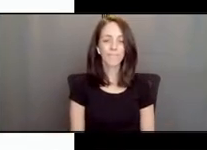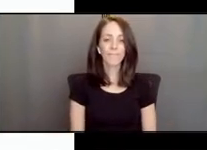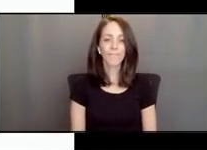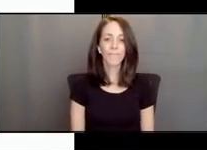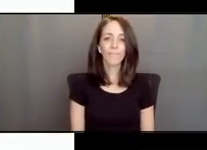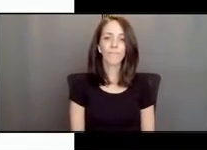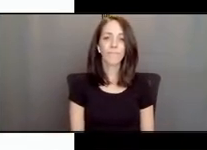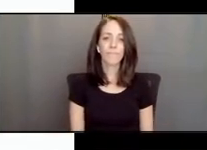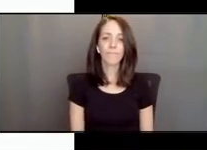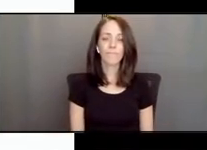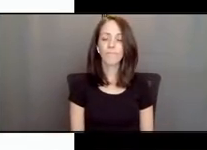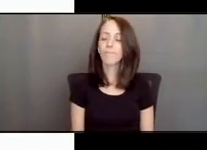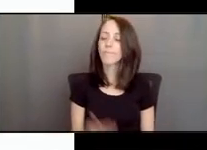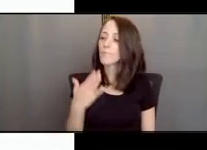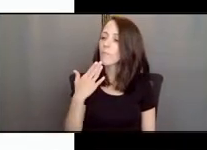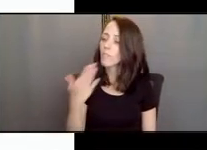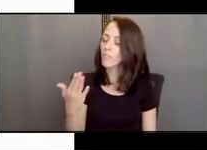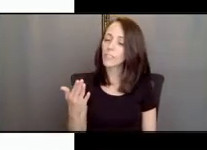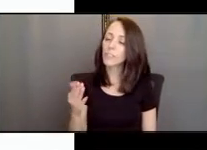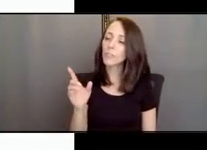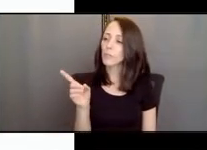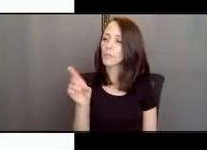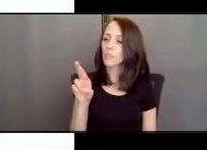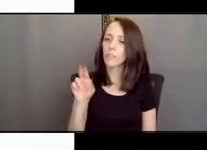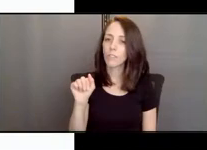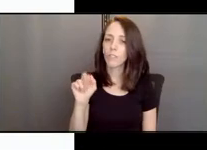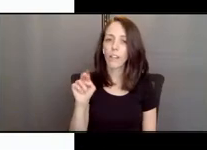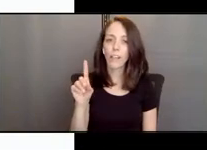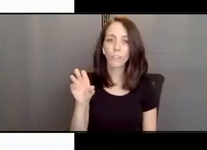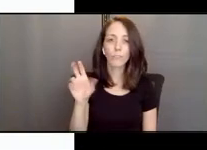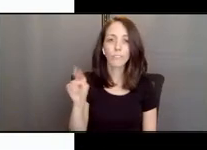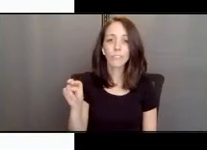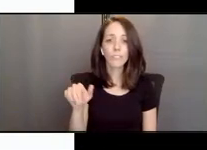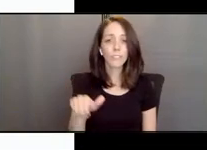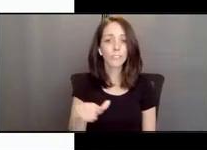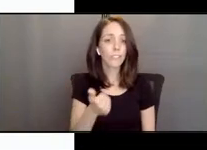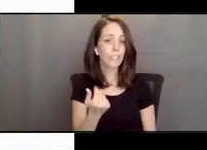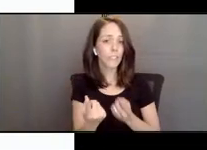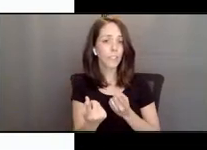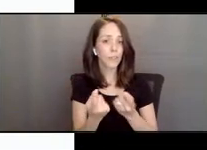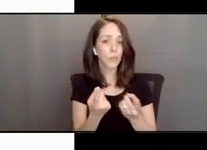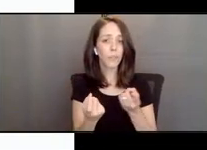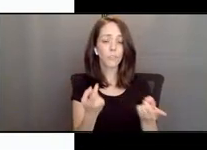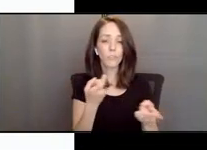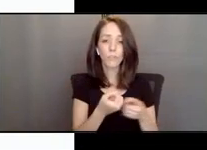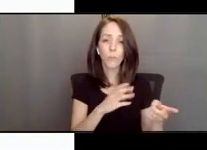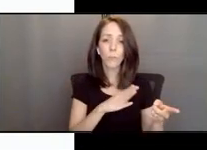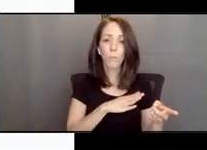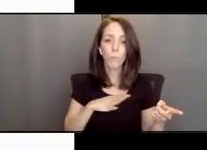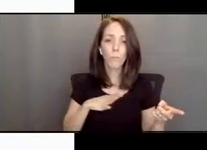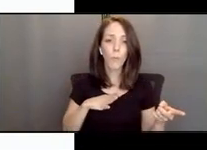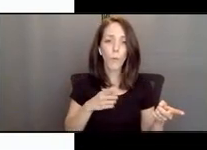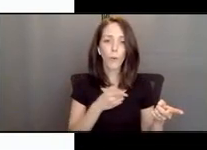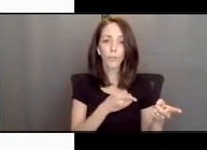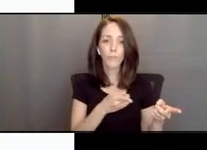Thank you, Dr. Andreessen. Any questions from board members?